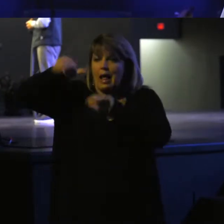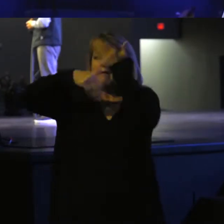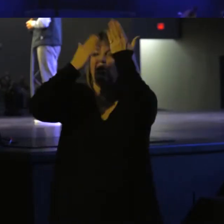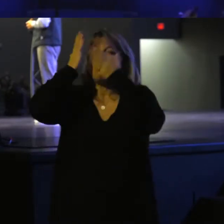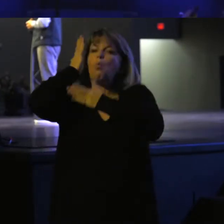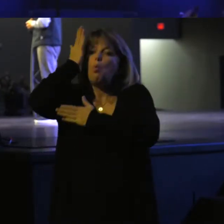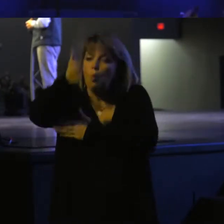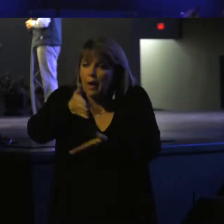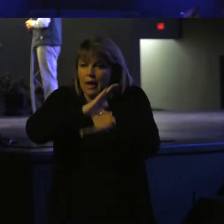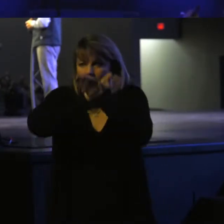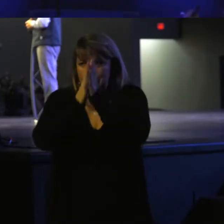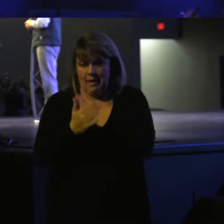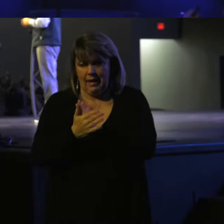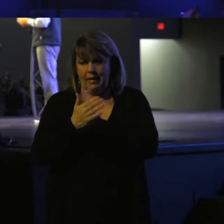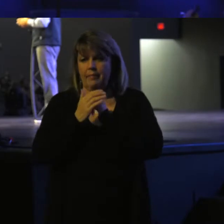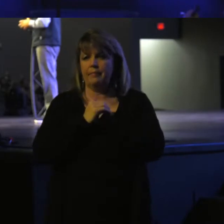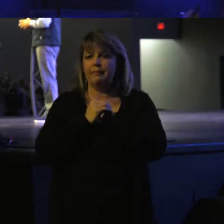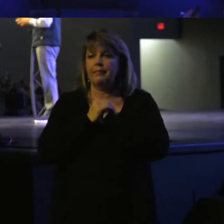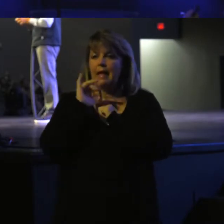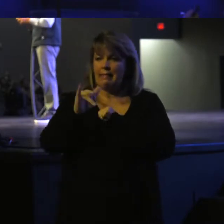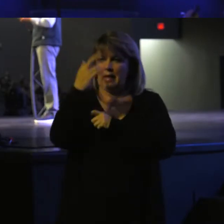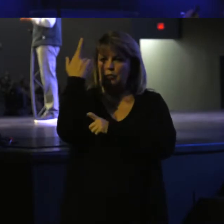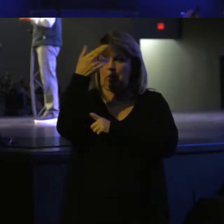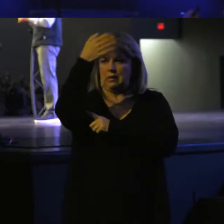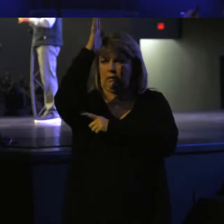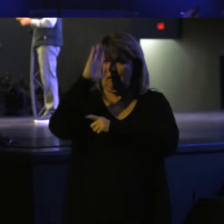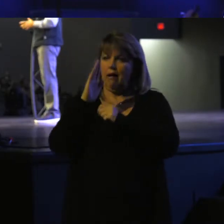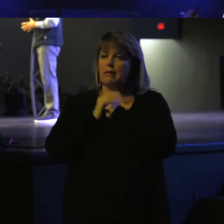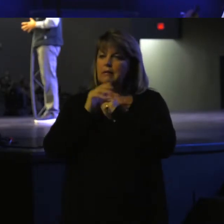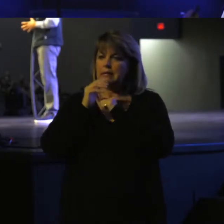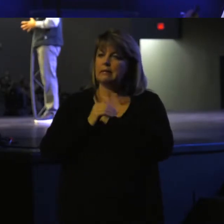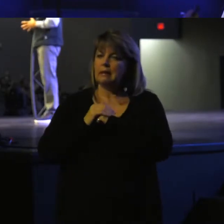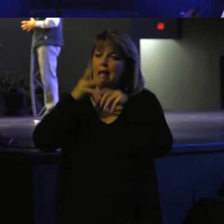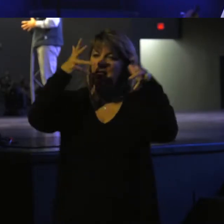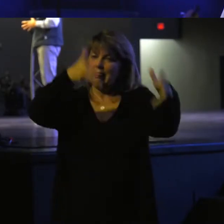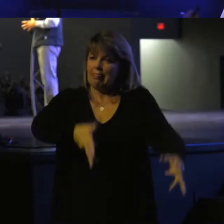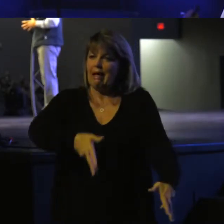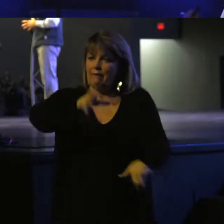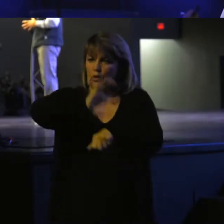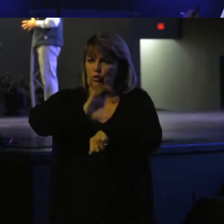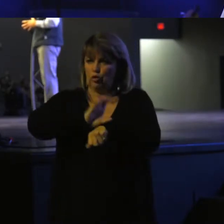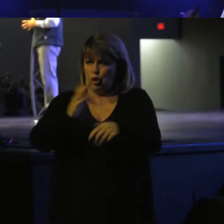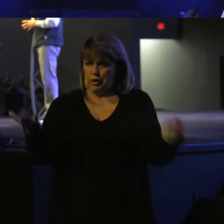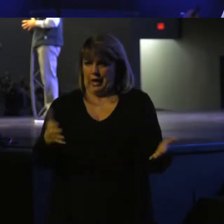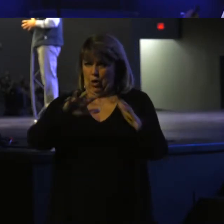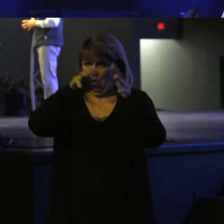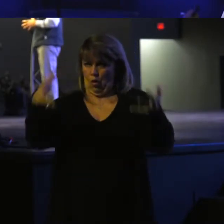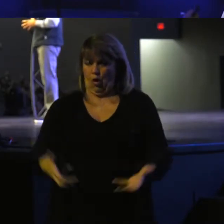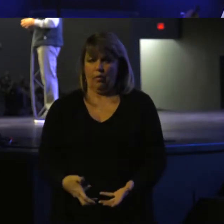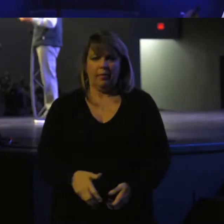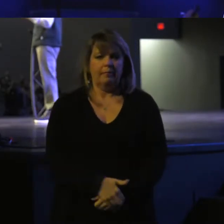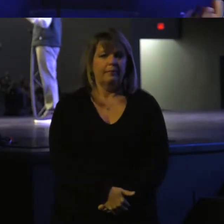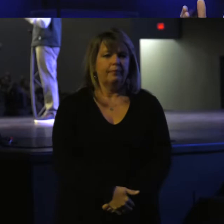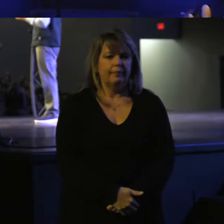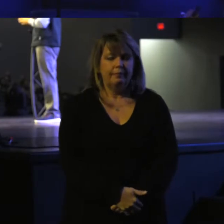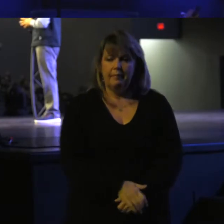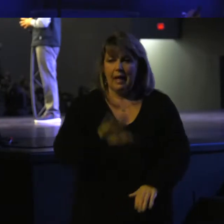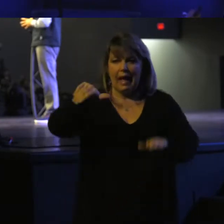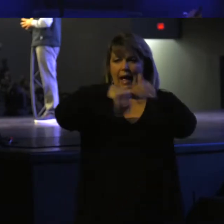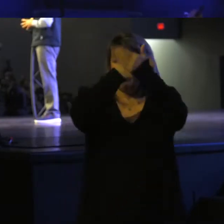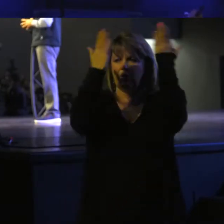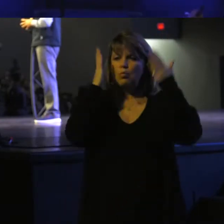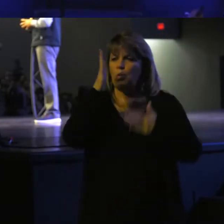be. And that's the reason God has left his church on earth. What will heaven